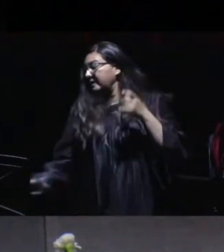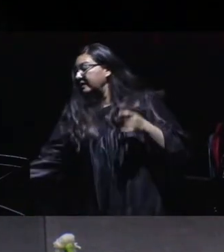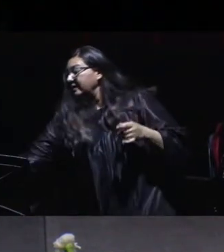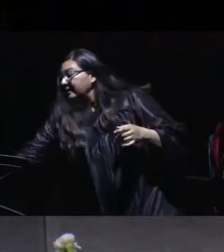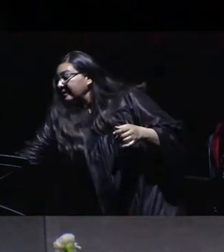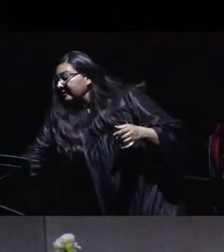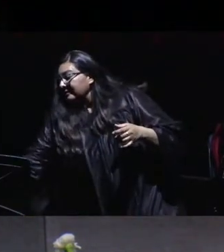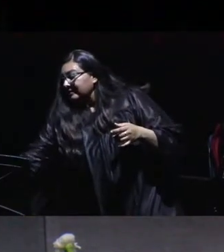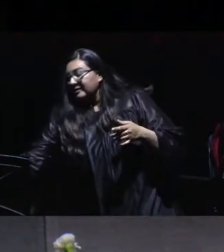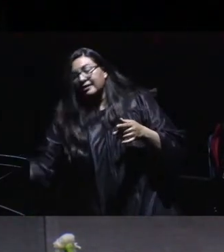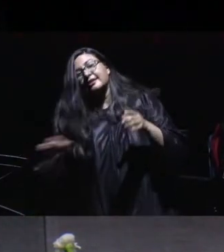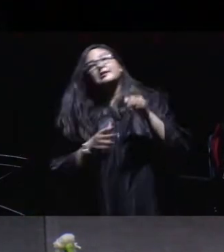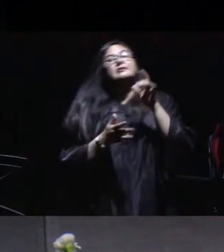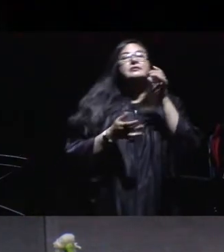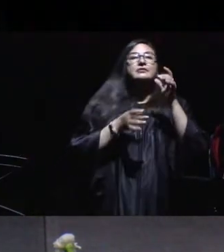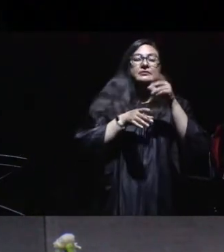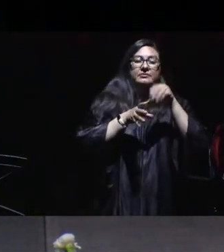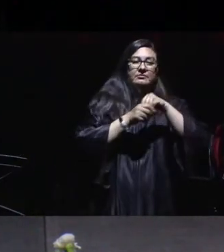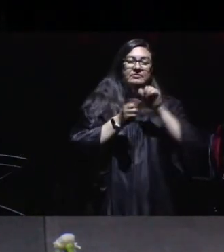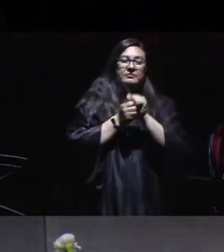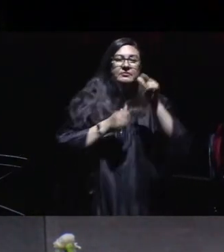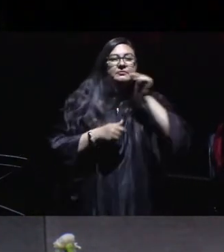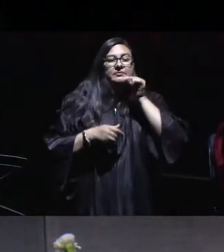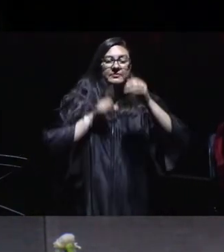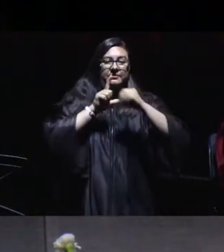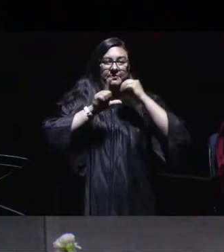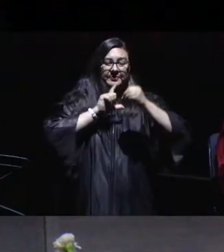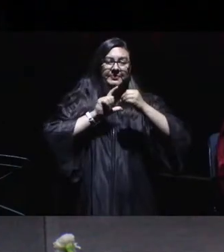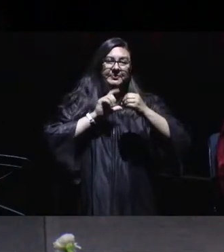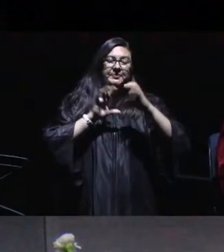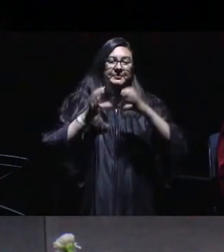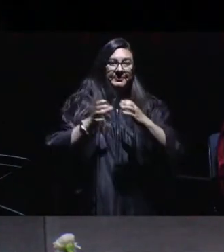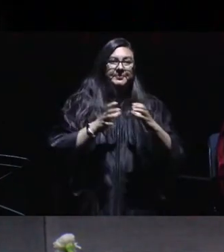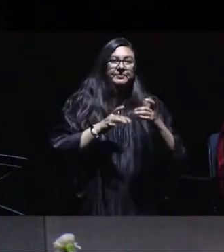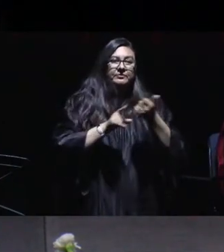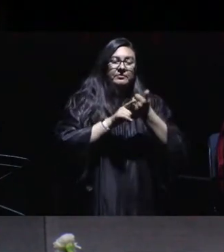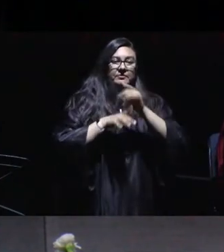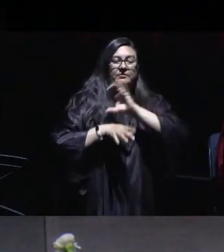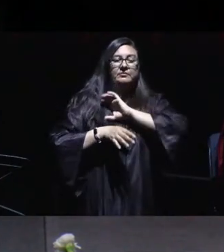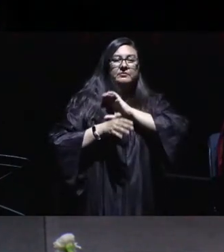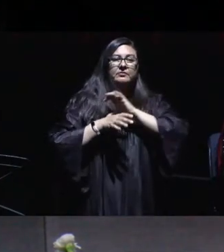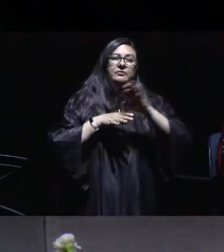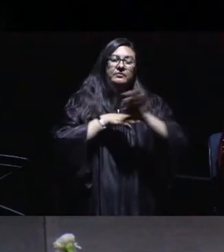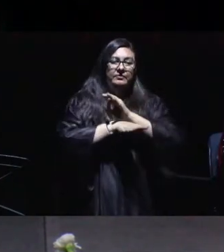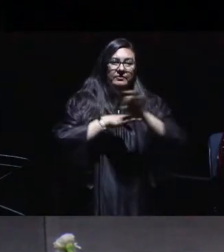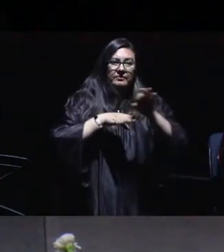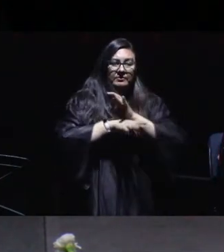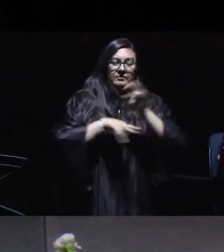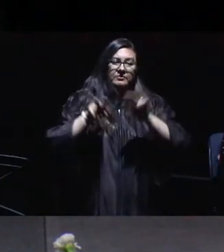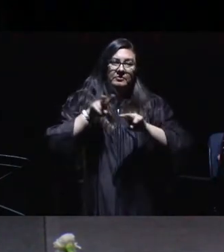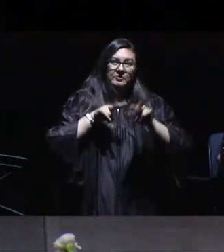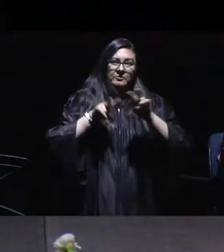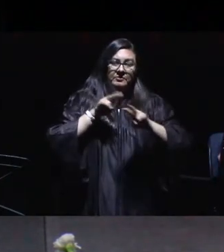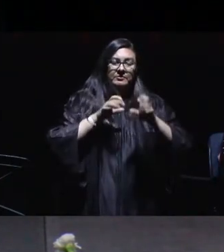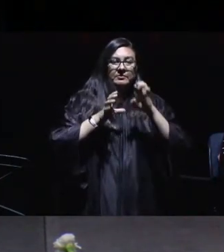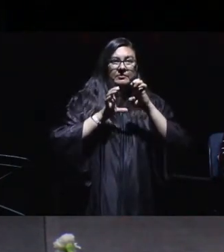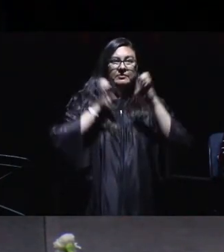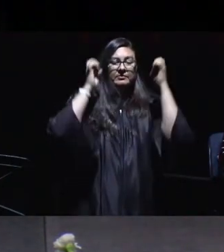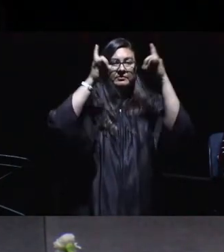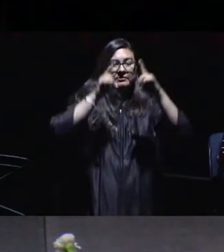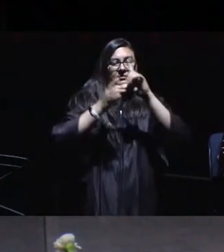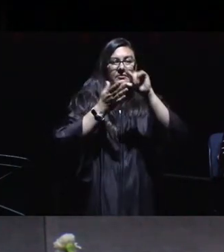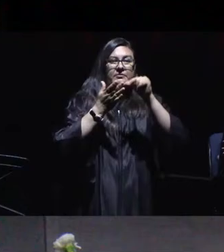and El Paso branches. He also oversees law enforcement functions, government relations, and economic education